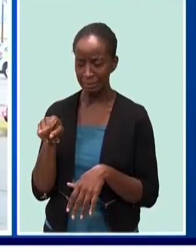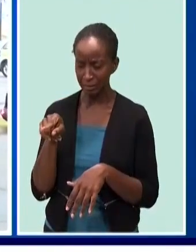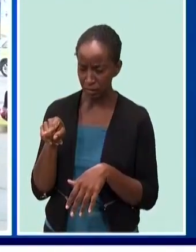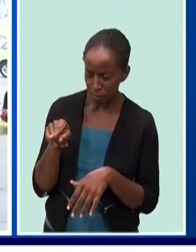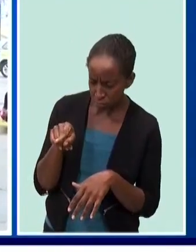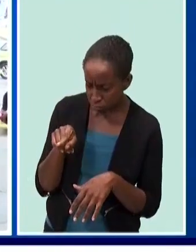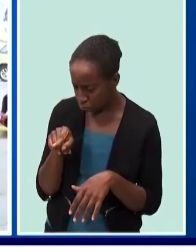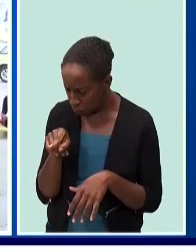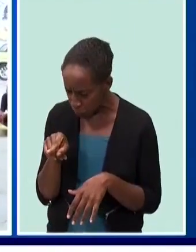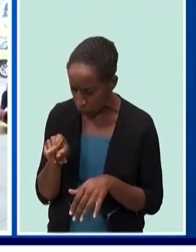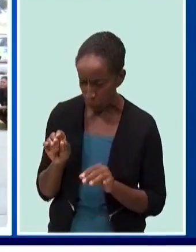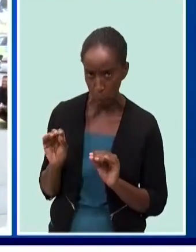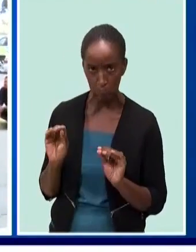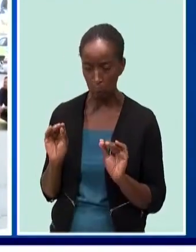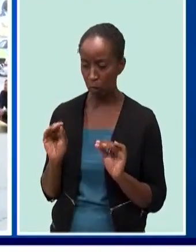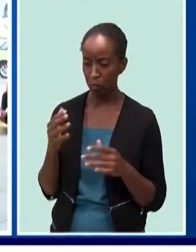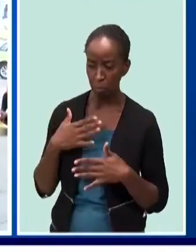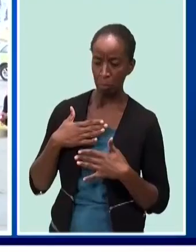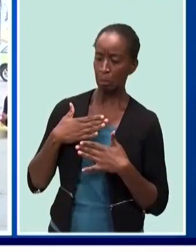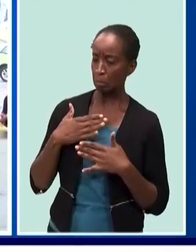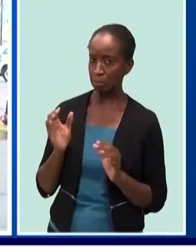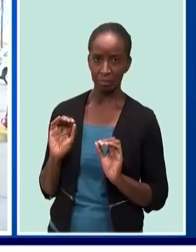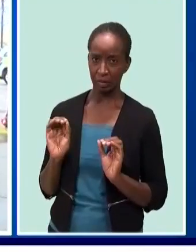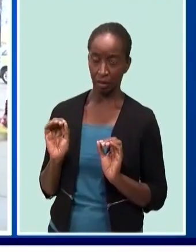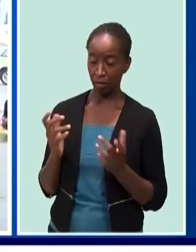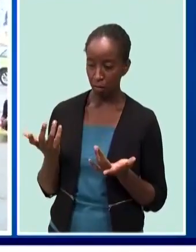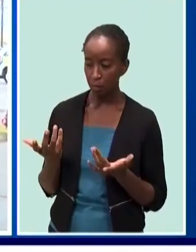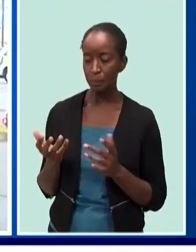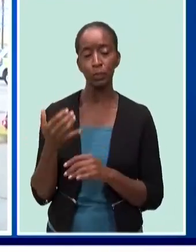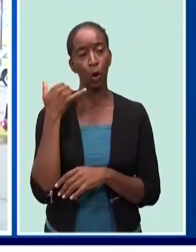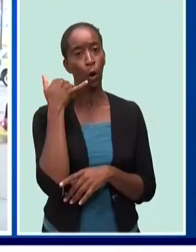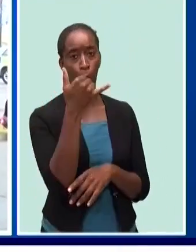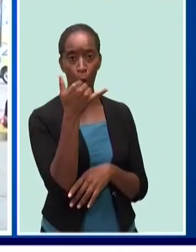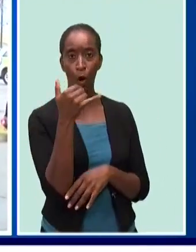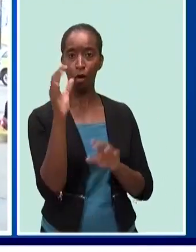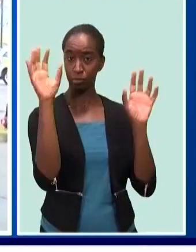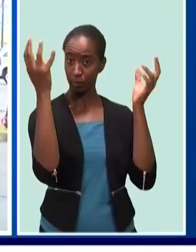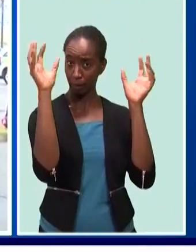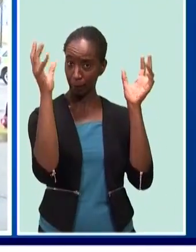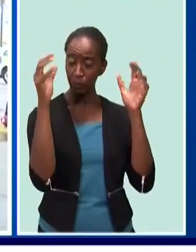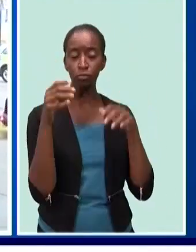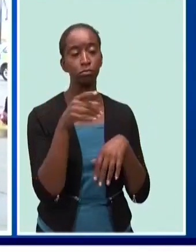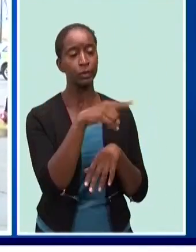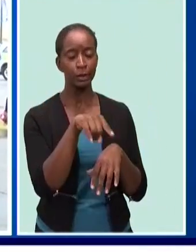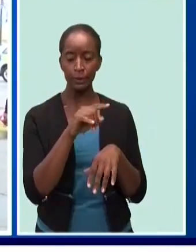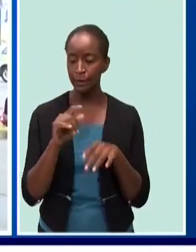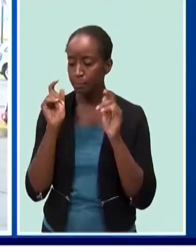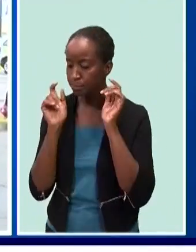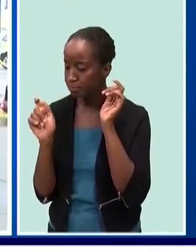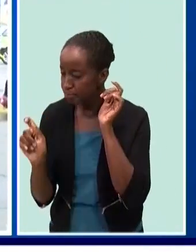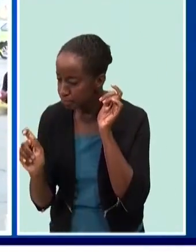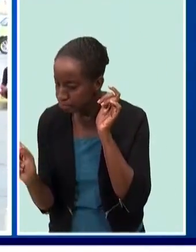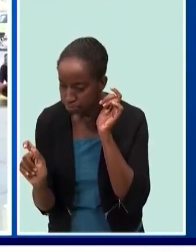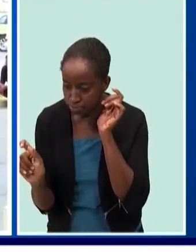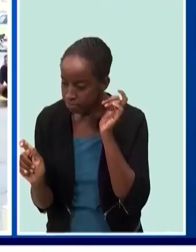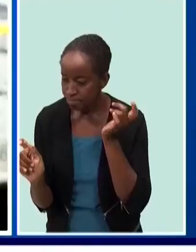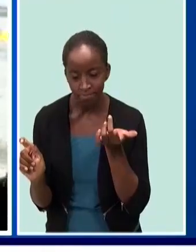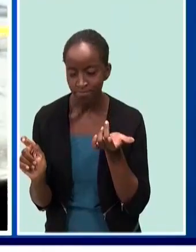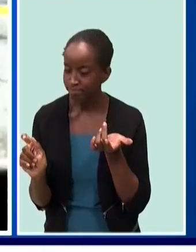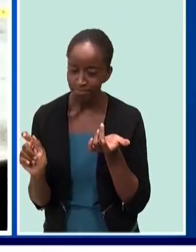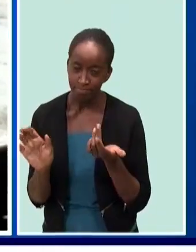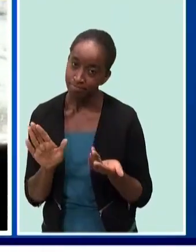Ambulance service were contacted, and paramedics and EMTs confirmed that there were no signs of